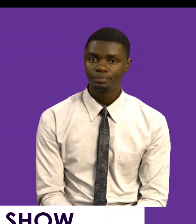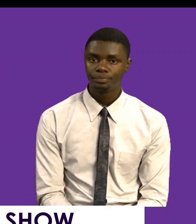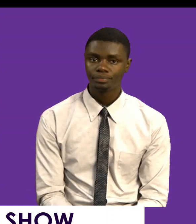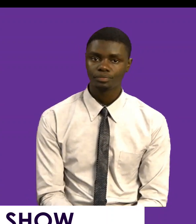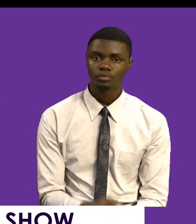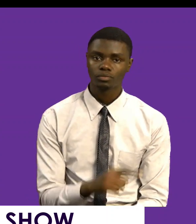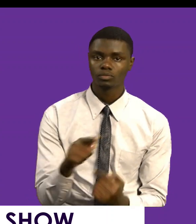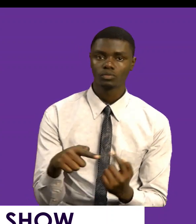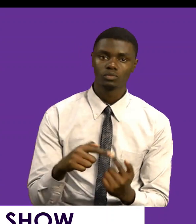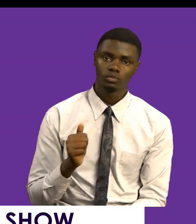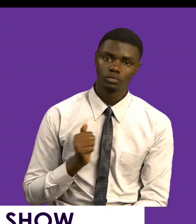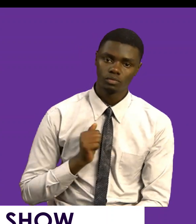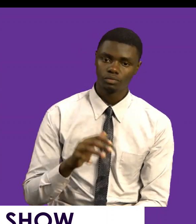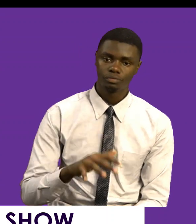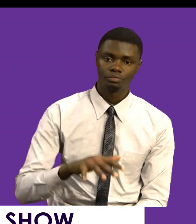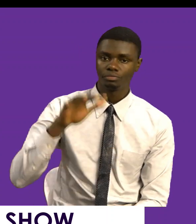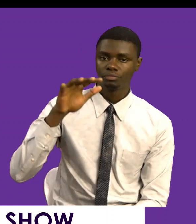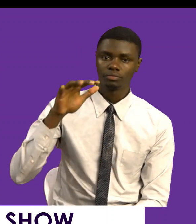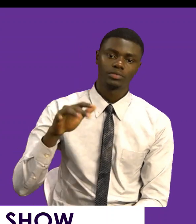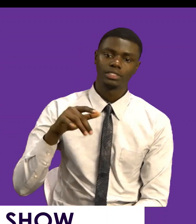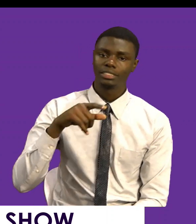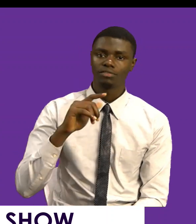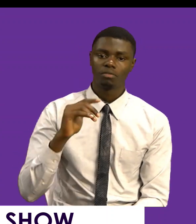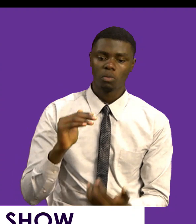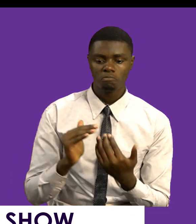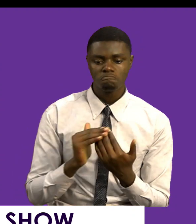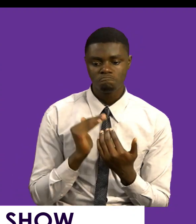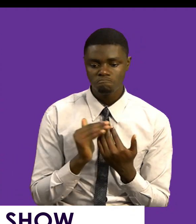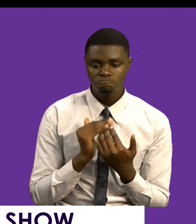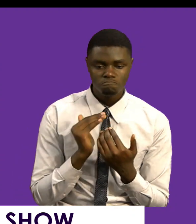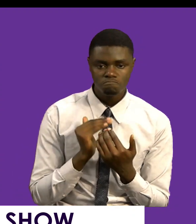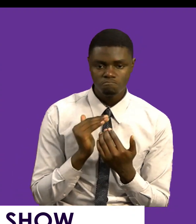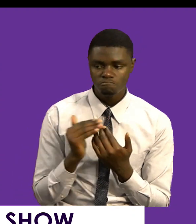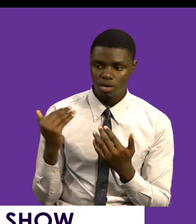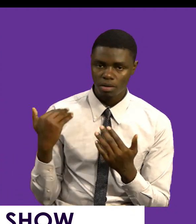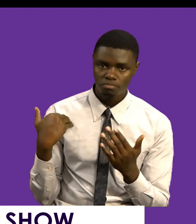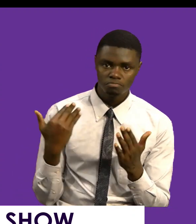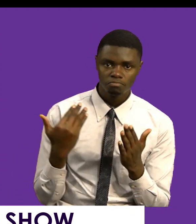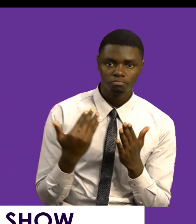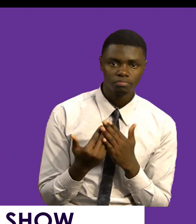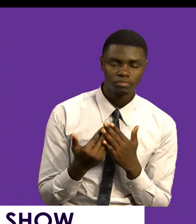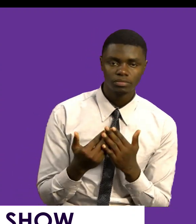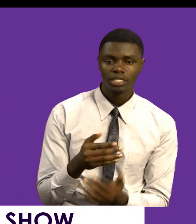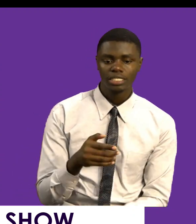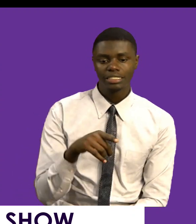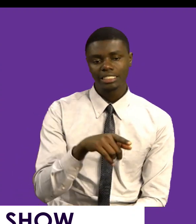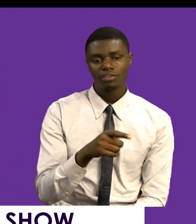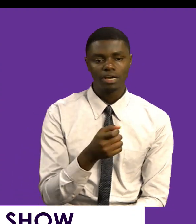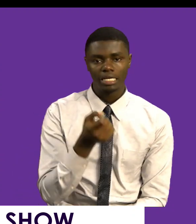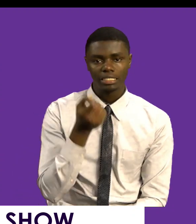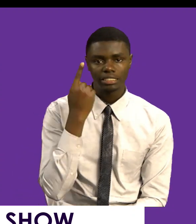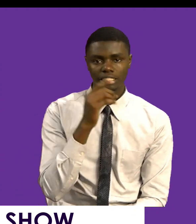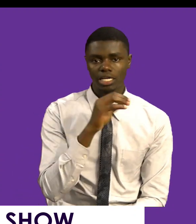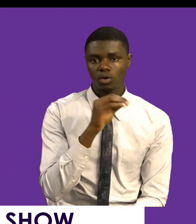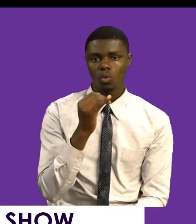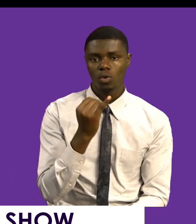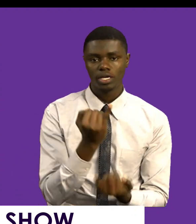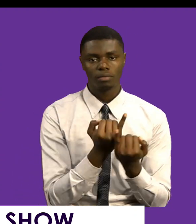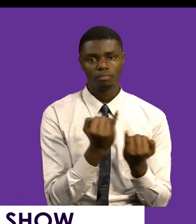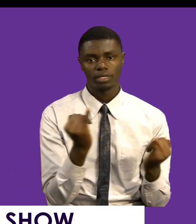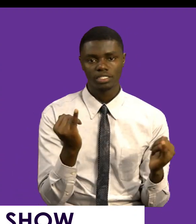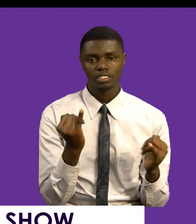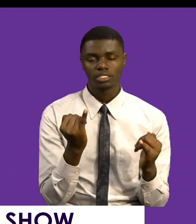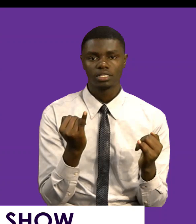girl grows, she has been babied. She has been covered so much. She doesn't understand independence away from the